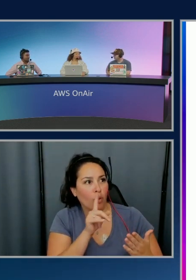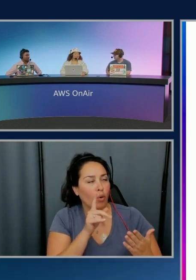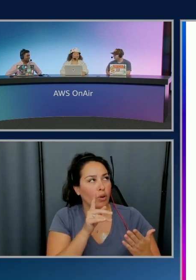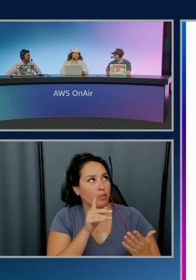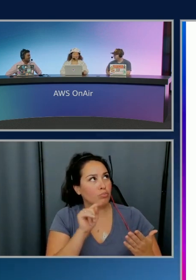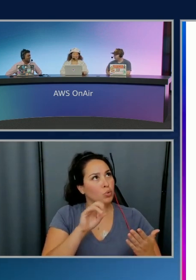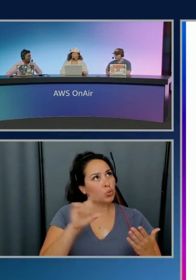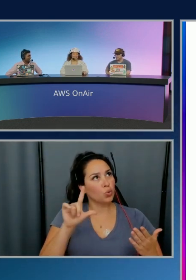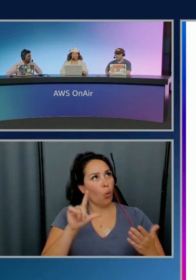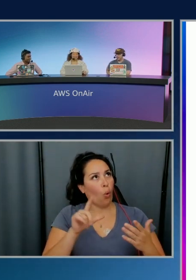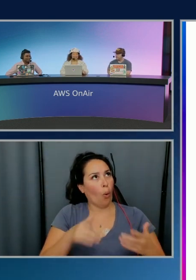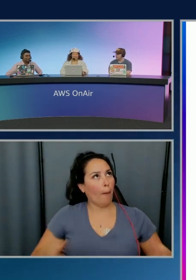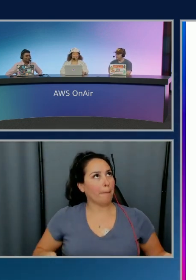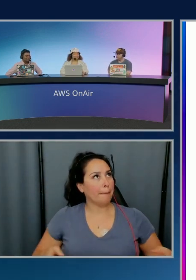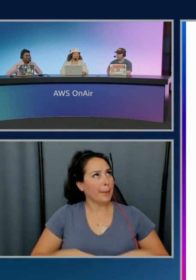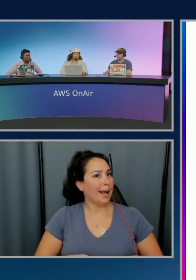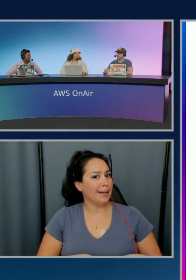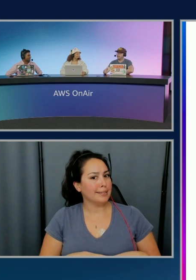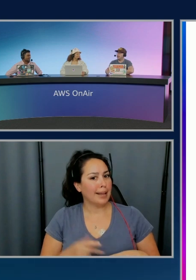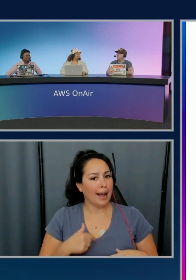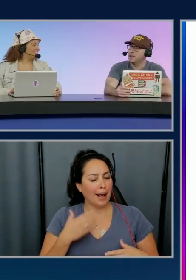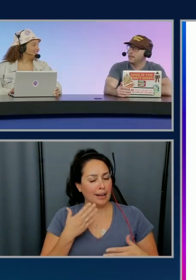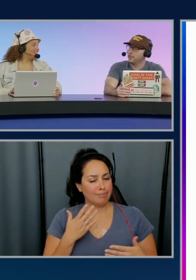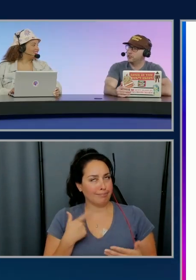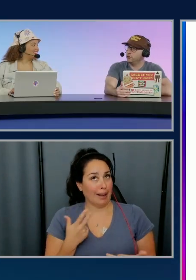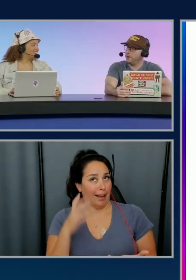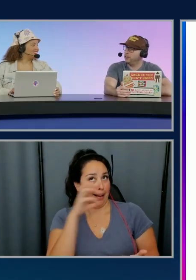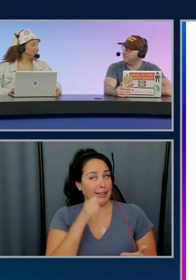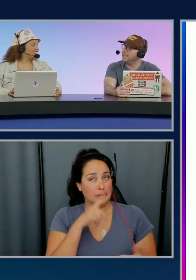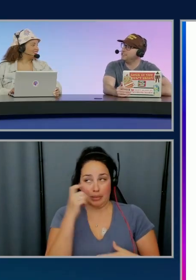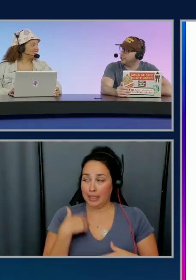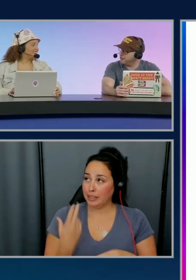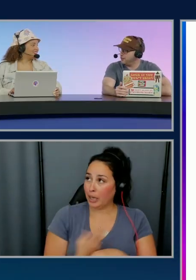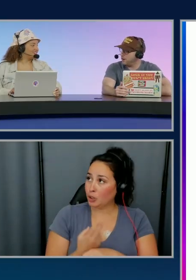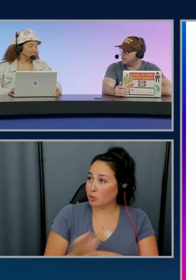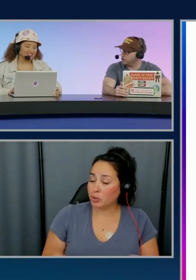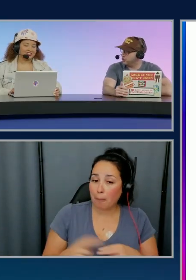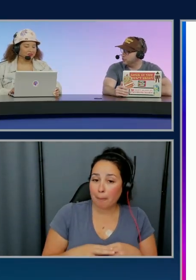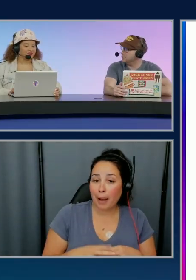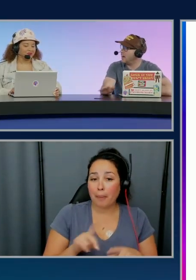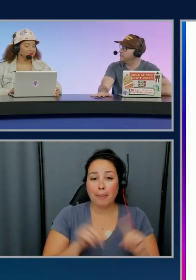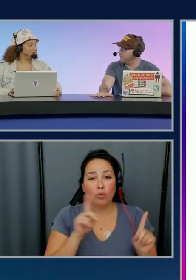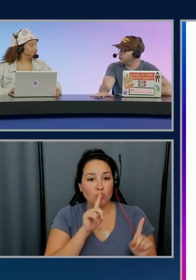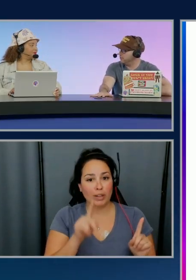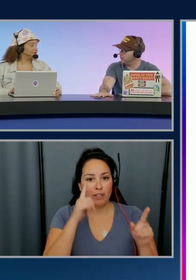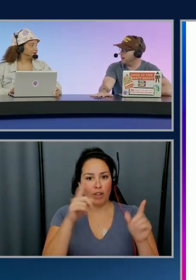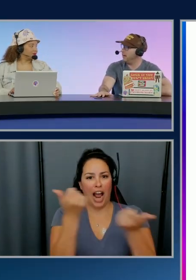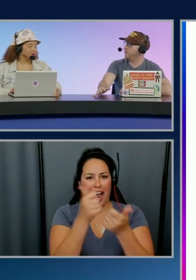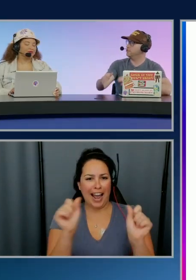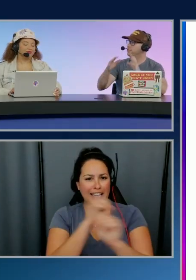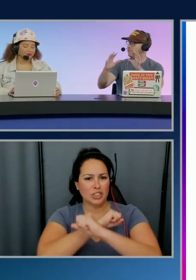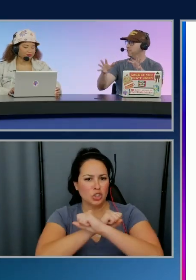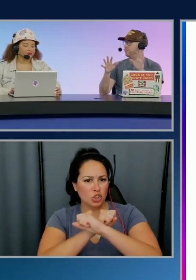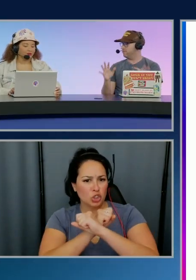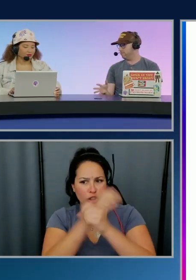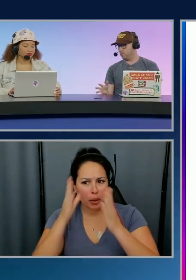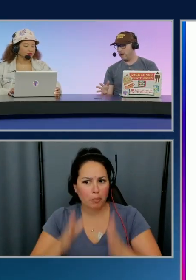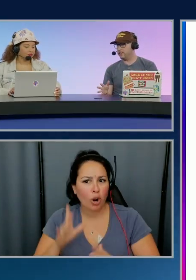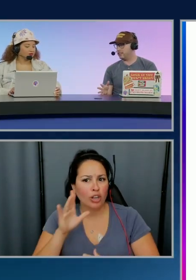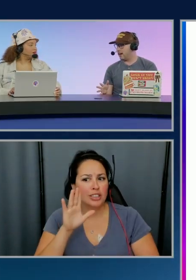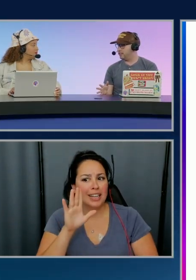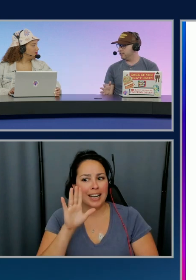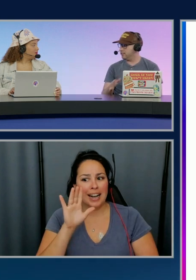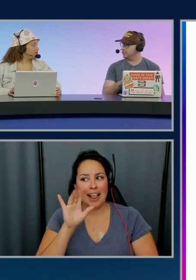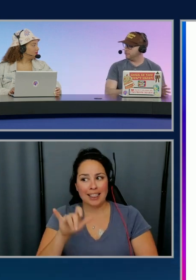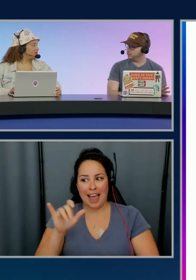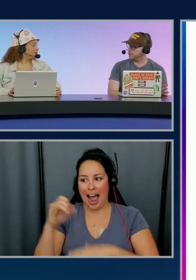it. I wear a belt, I guess. The tool belt of any security practitioner is isolation, right? And there's different ways